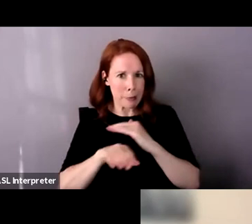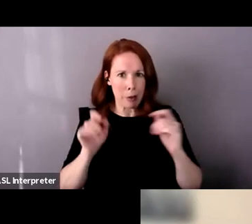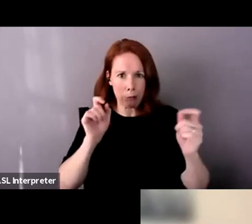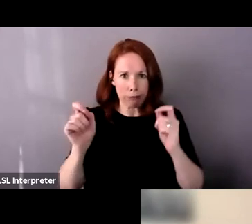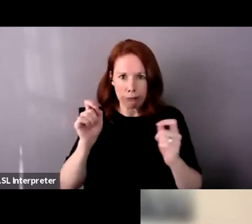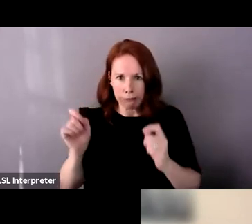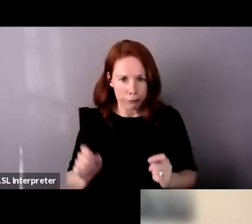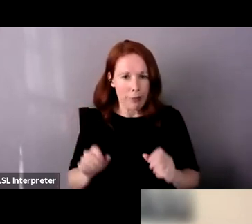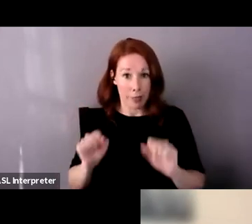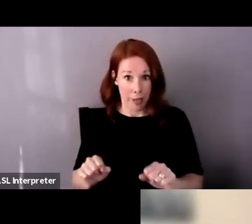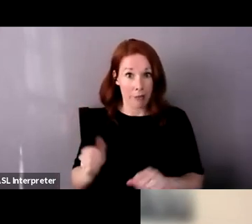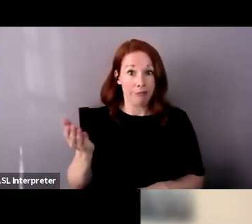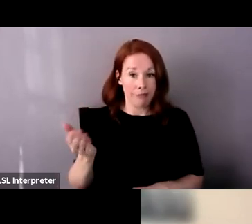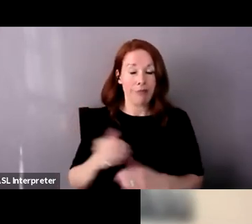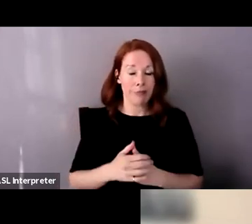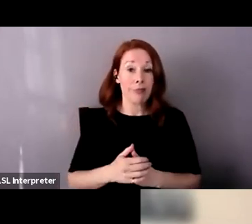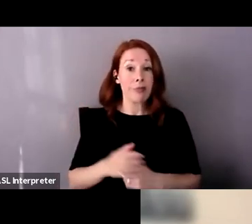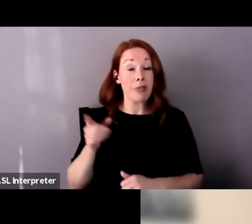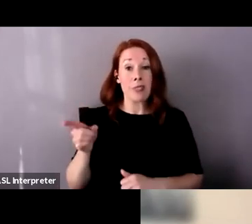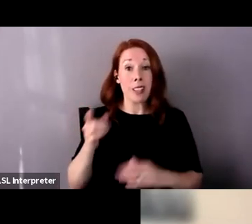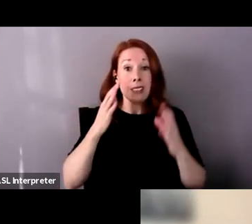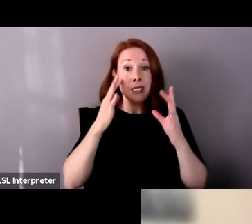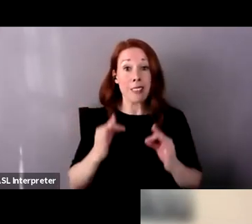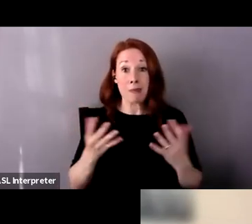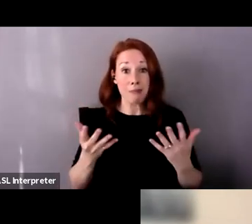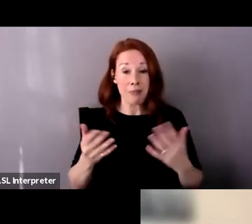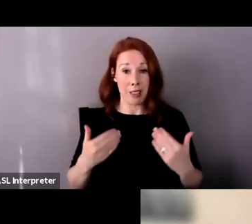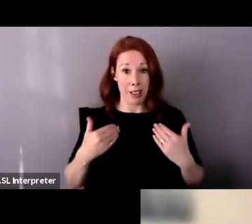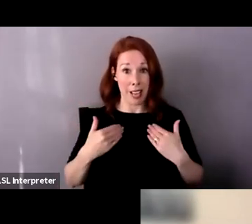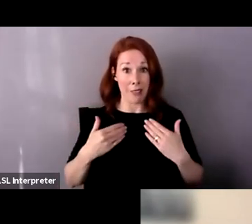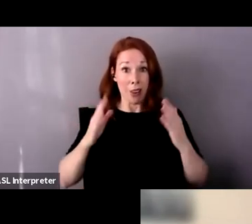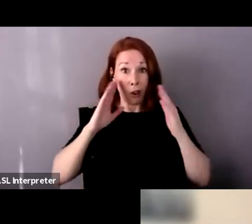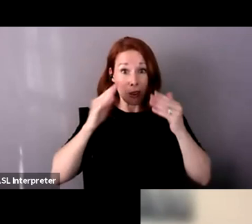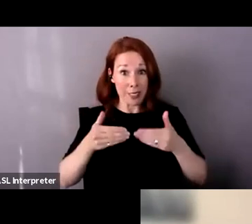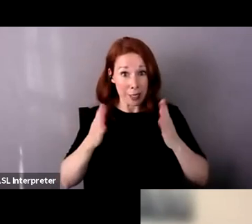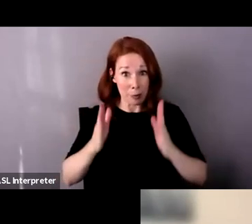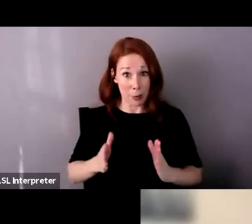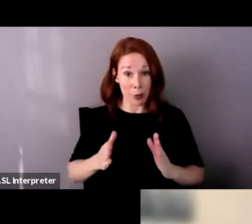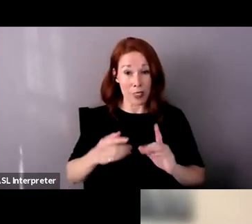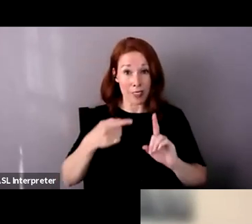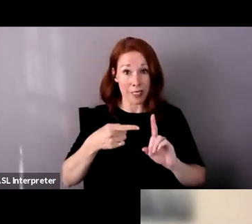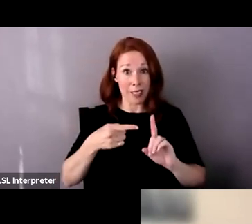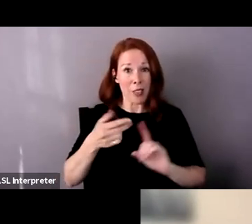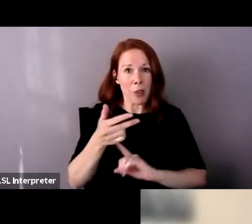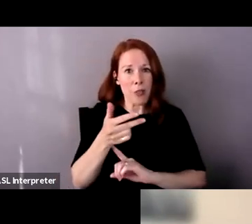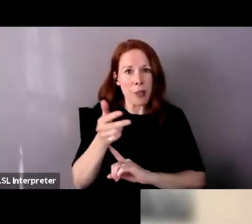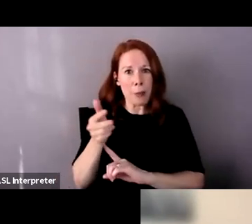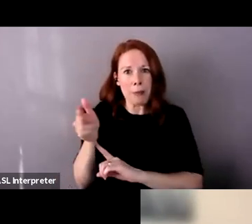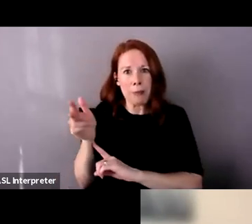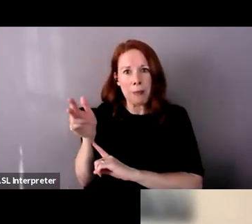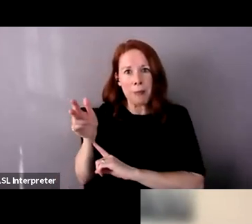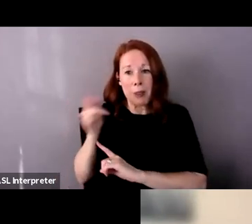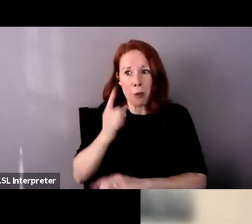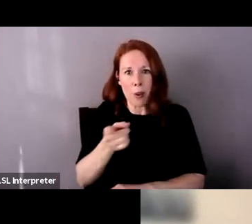space. But one of the things they're doing is they actually have somebody who is autistic who is filming the video for